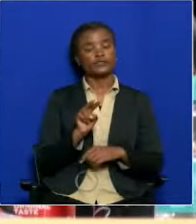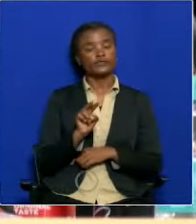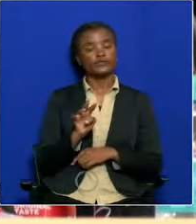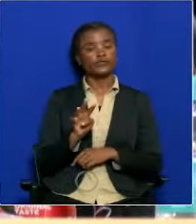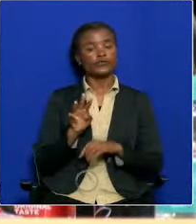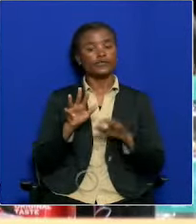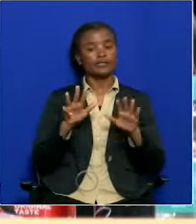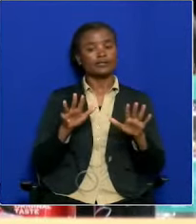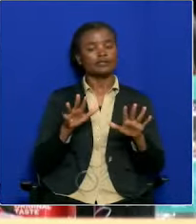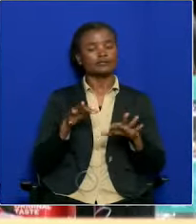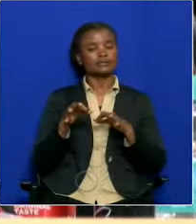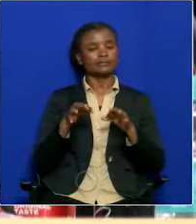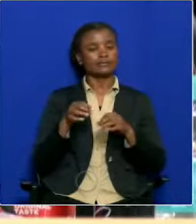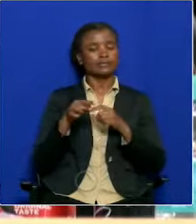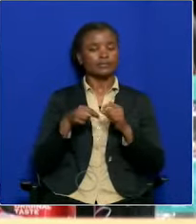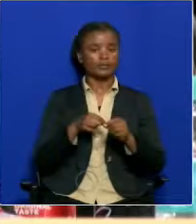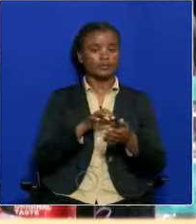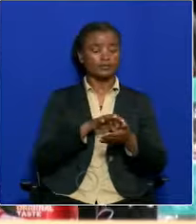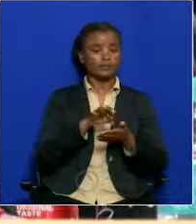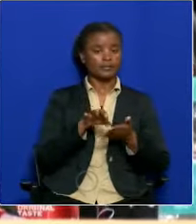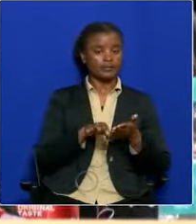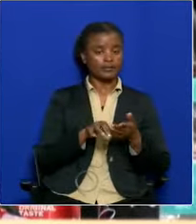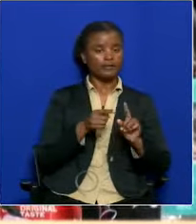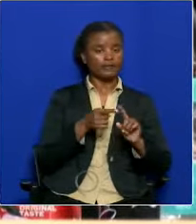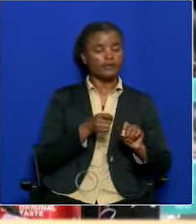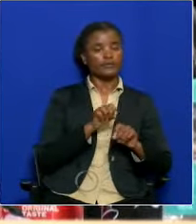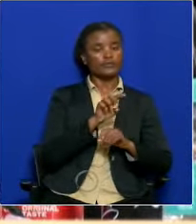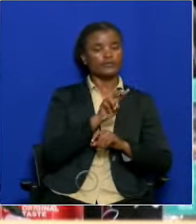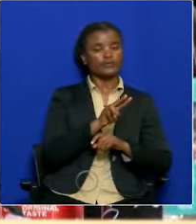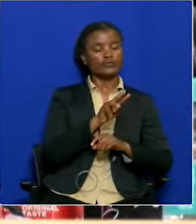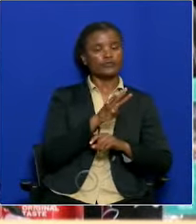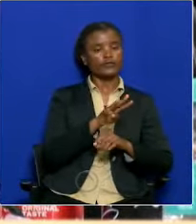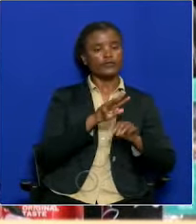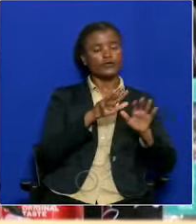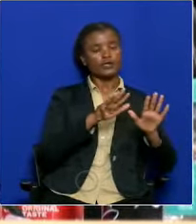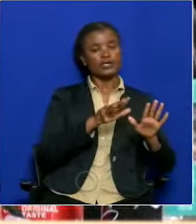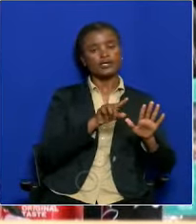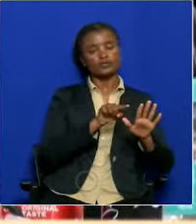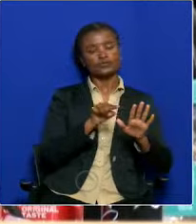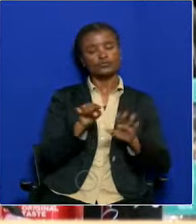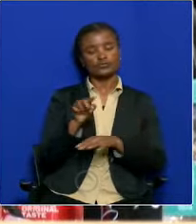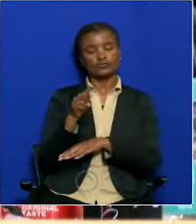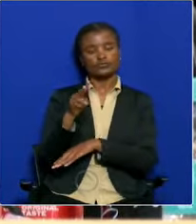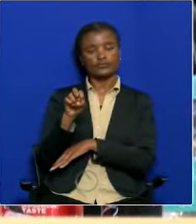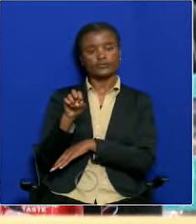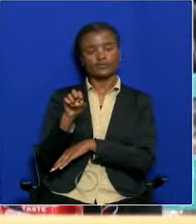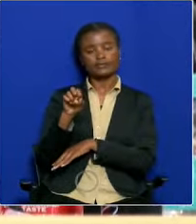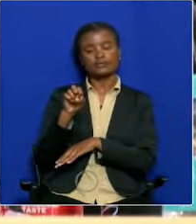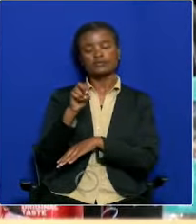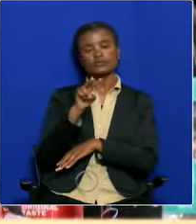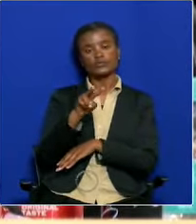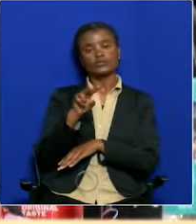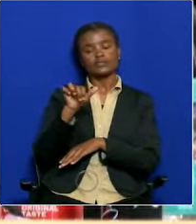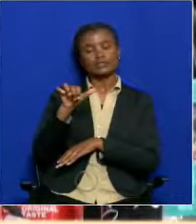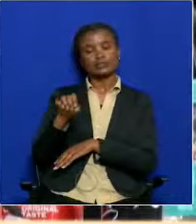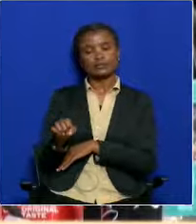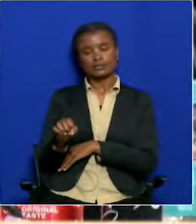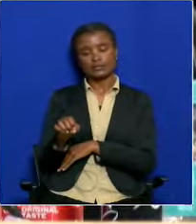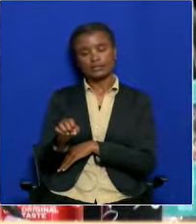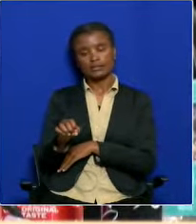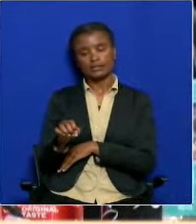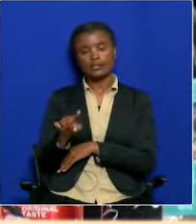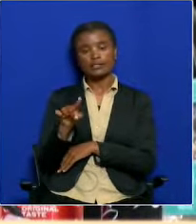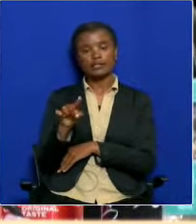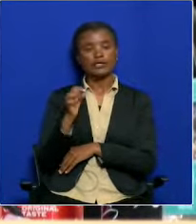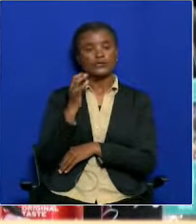and 250. And all you say to us is that, one, you had no